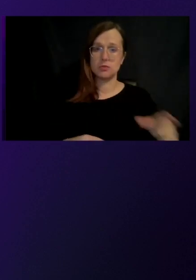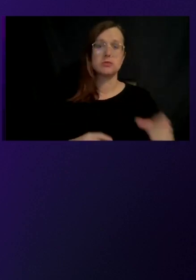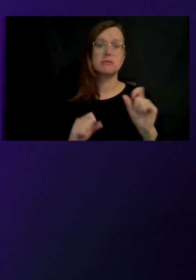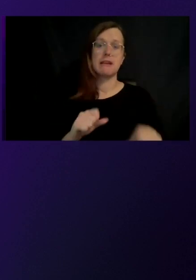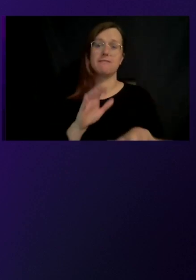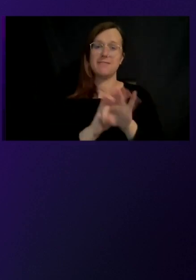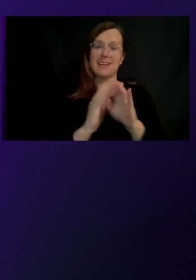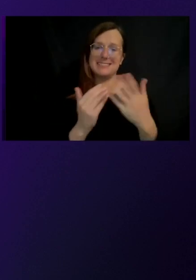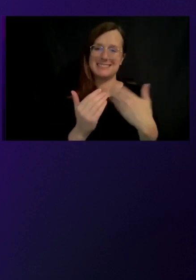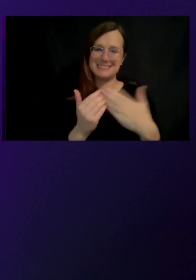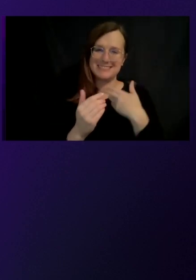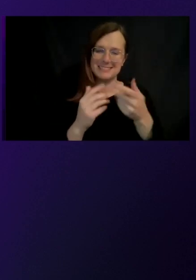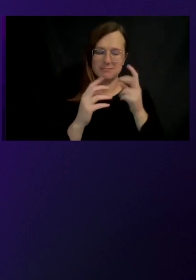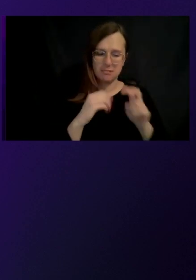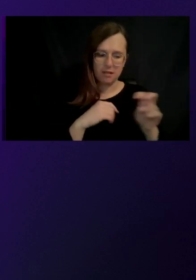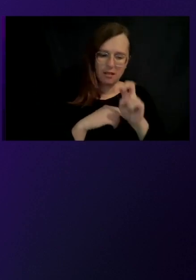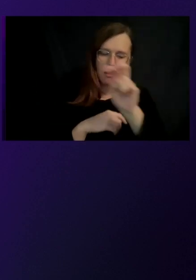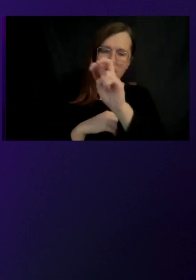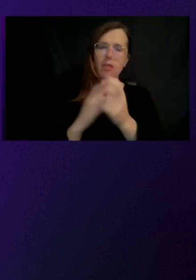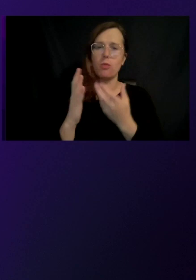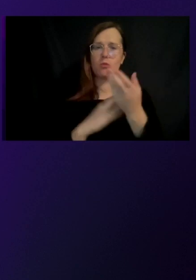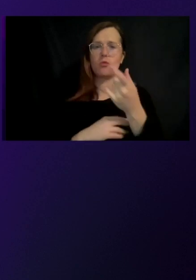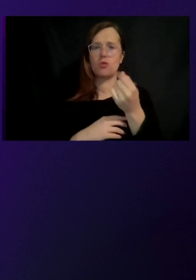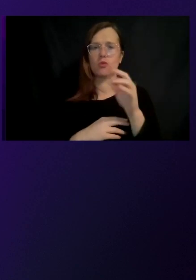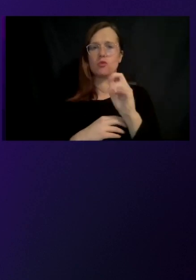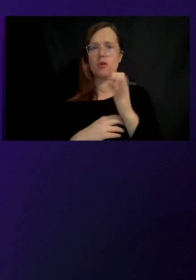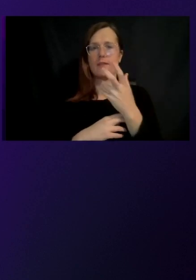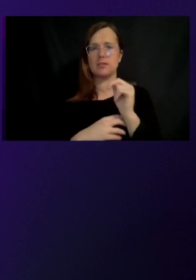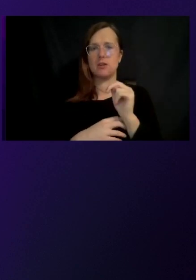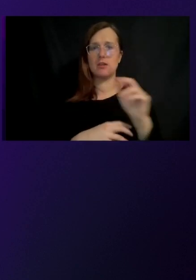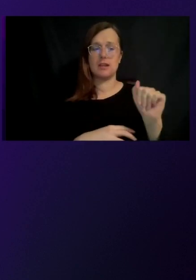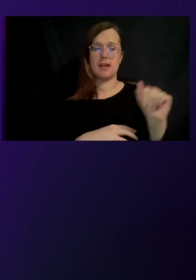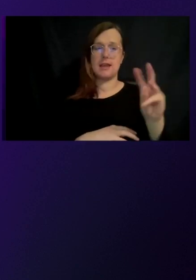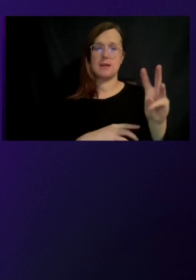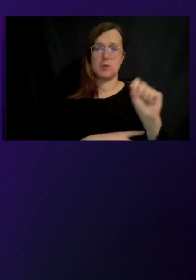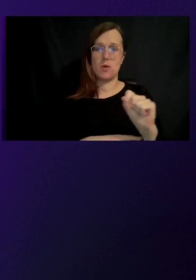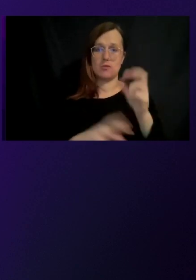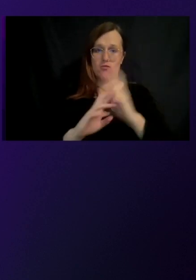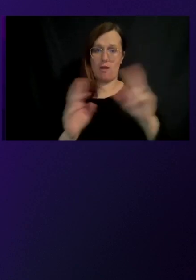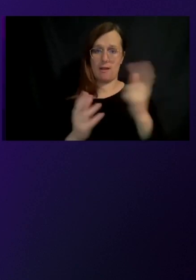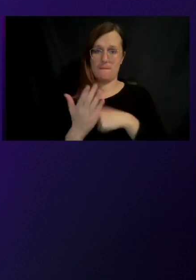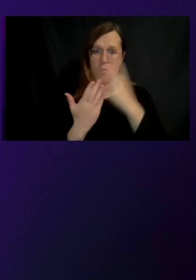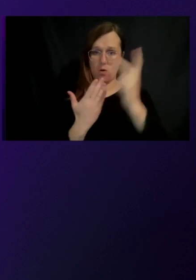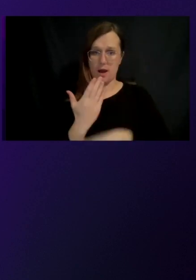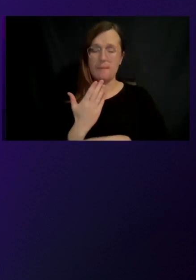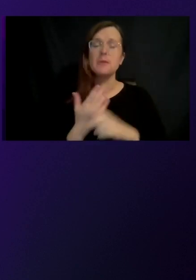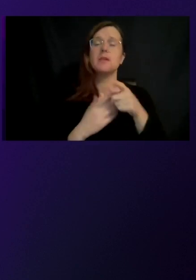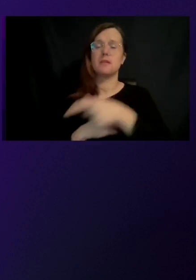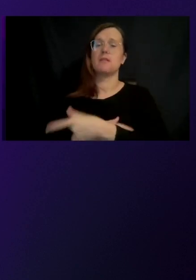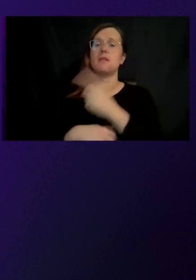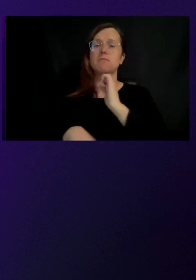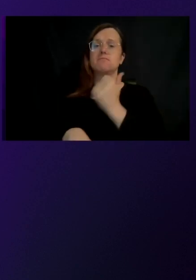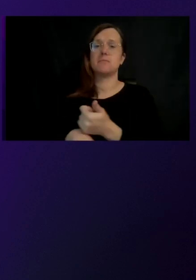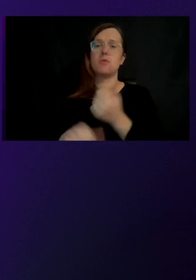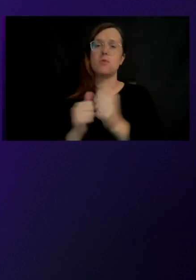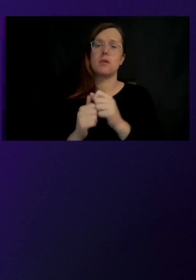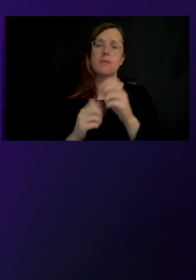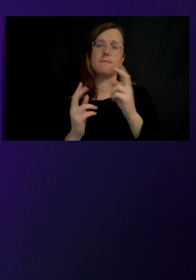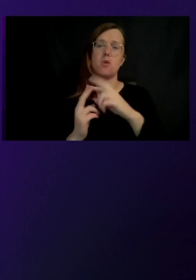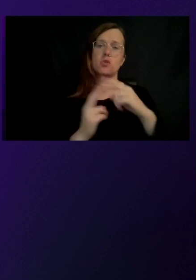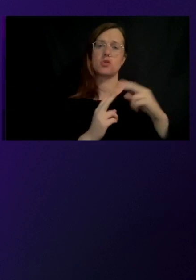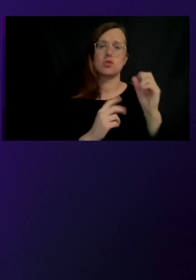easily adopt Graviton. So the AWS Graviton Ready program provides customers with partner software solutions that have